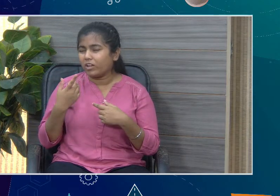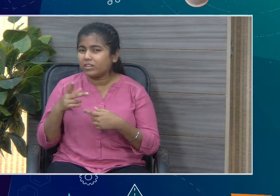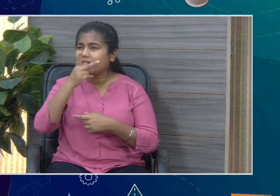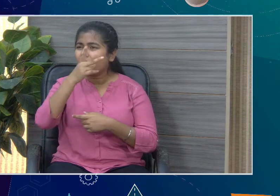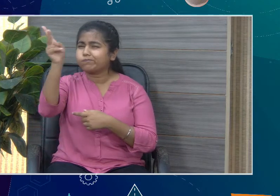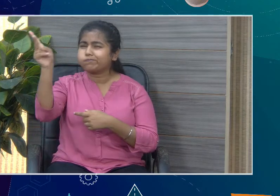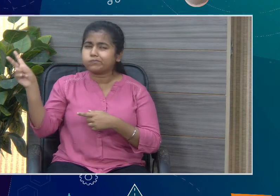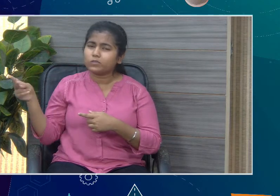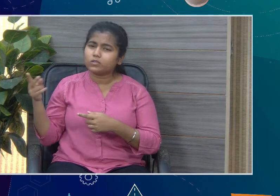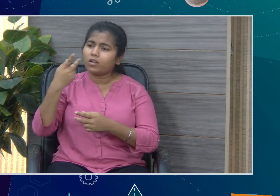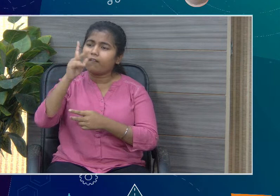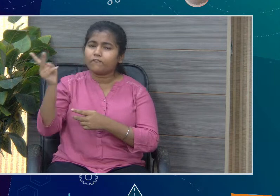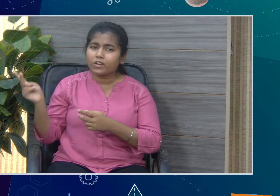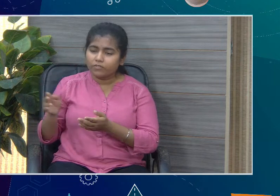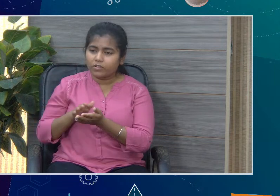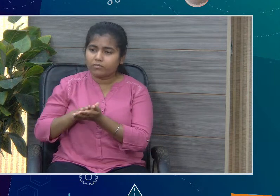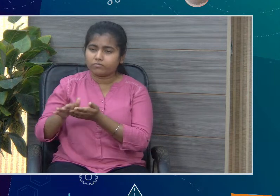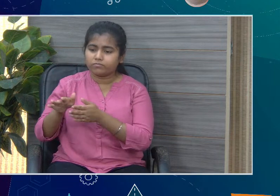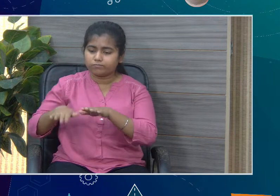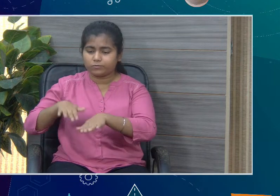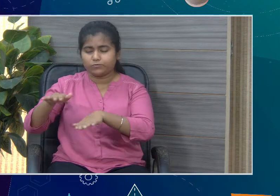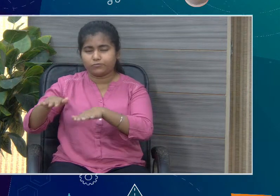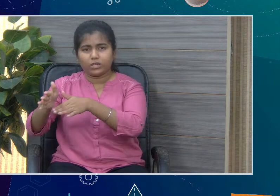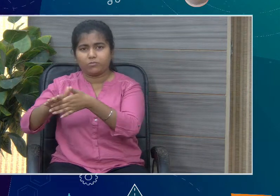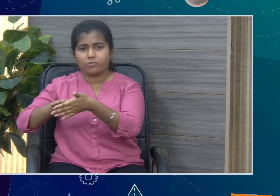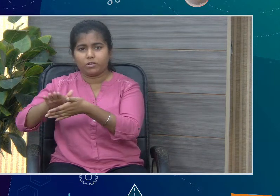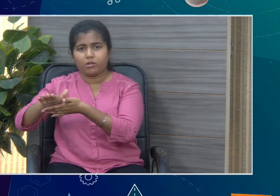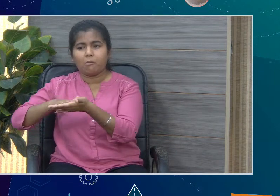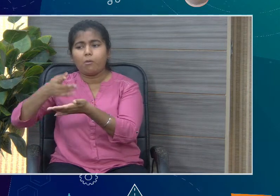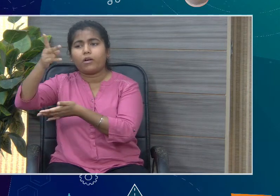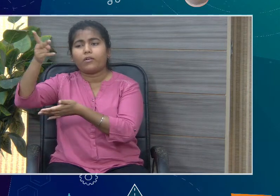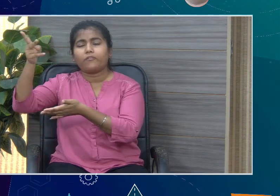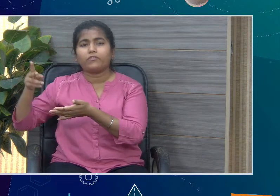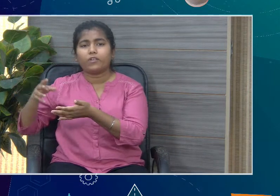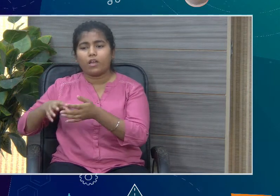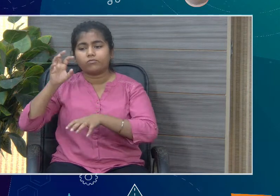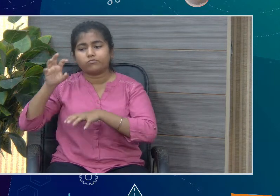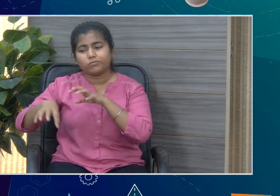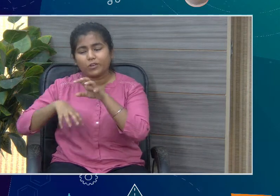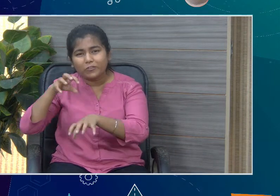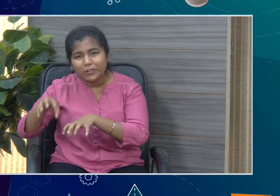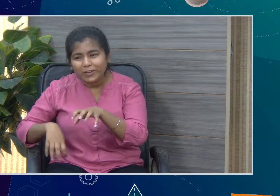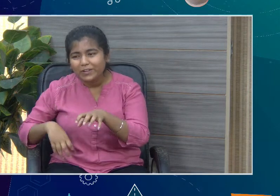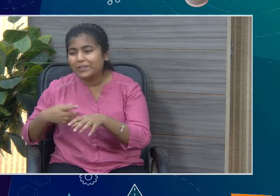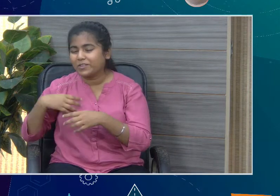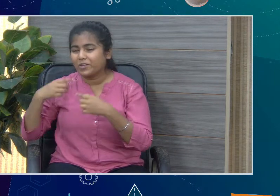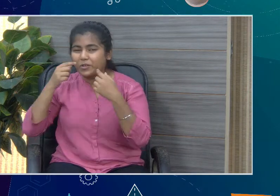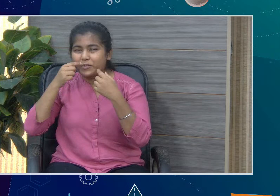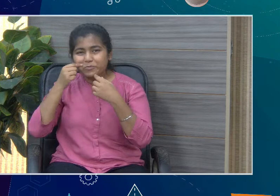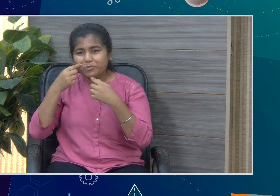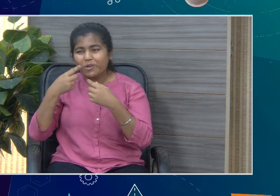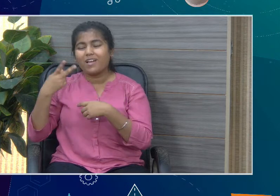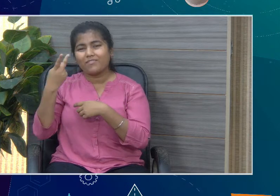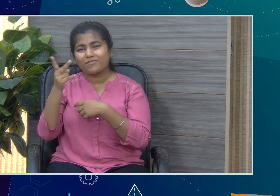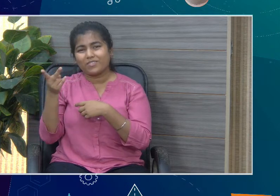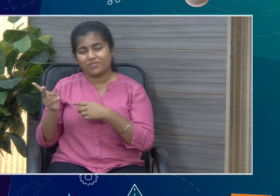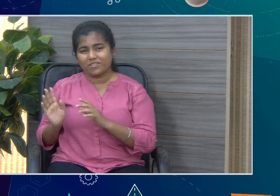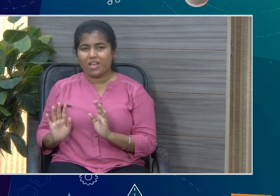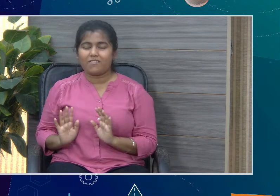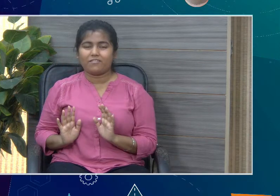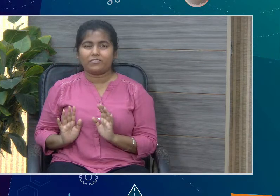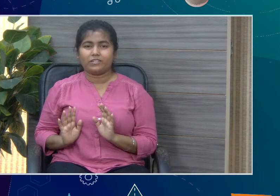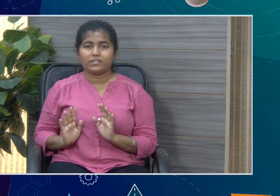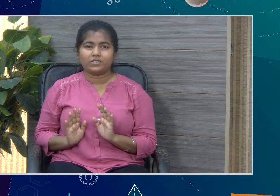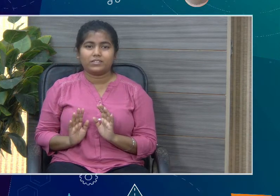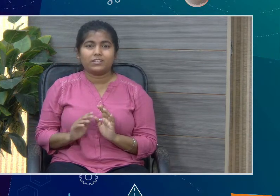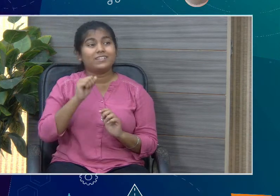to know the basic difference between animals and human beings. That's Yes, that their making is different. They